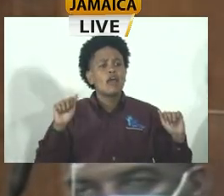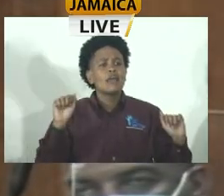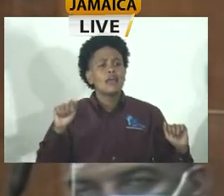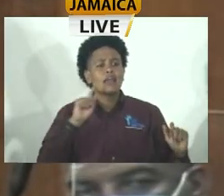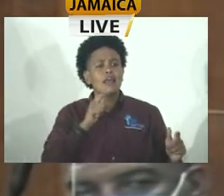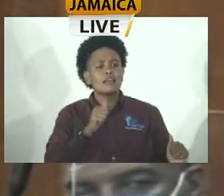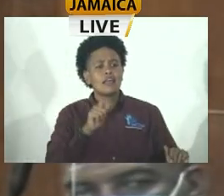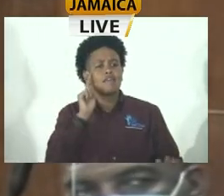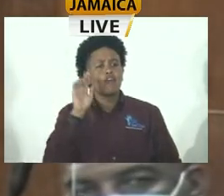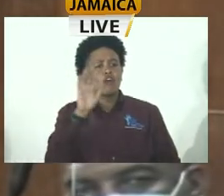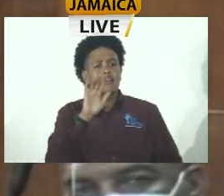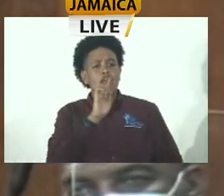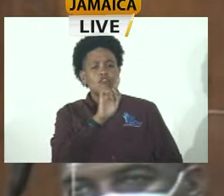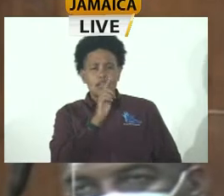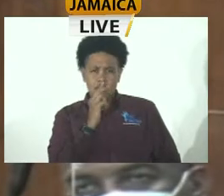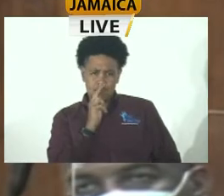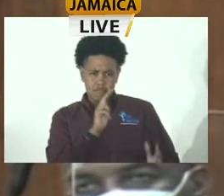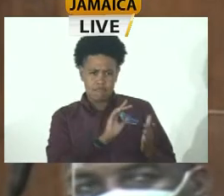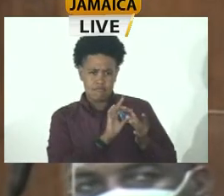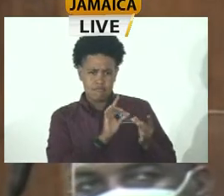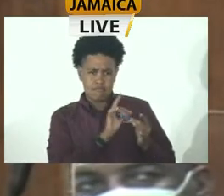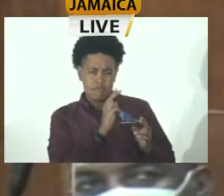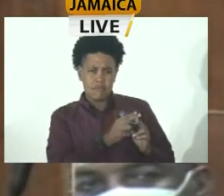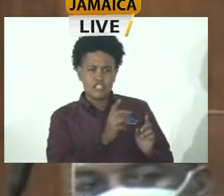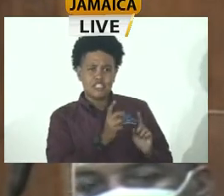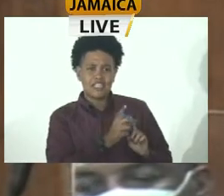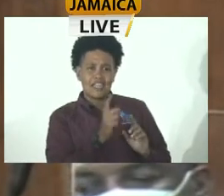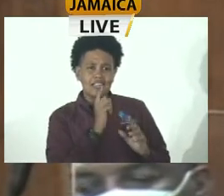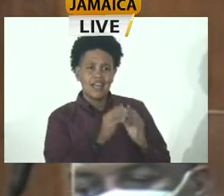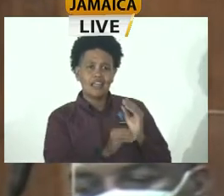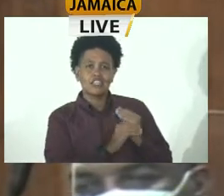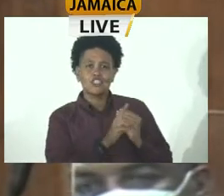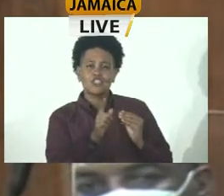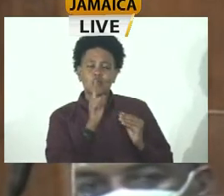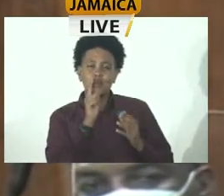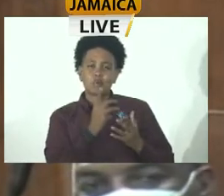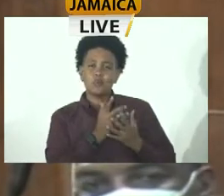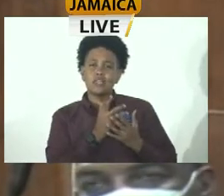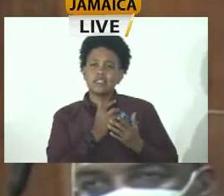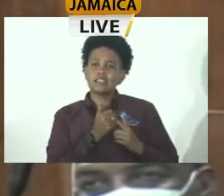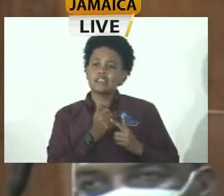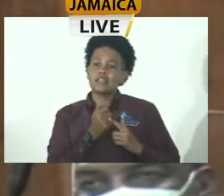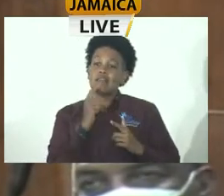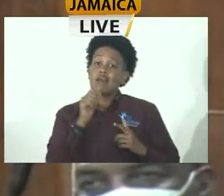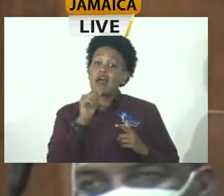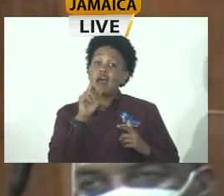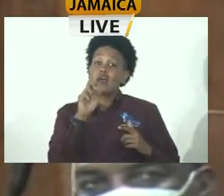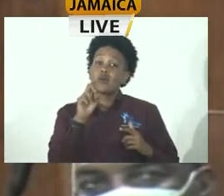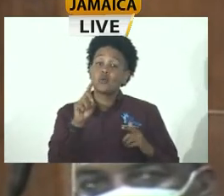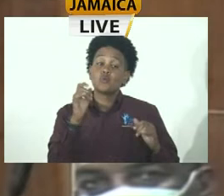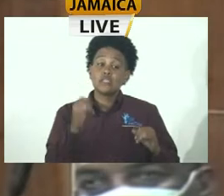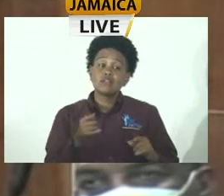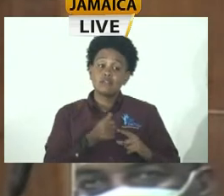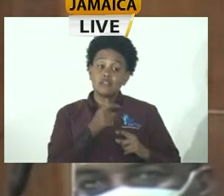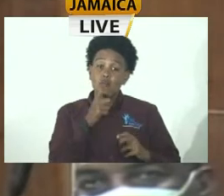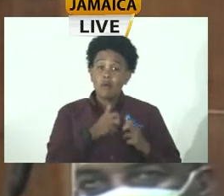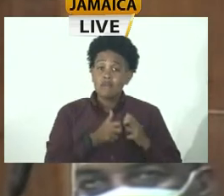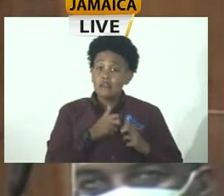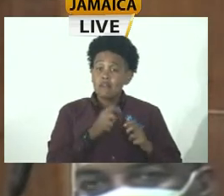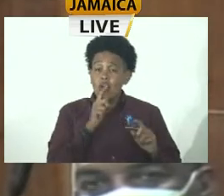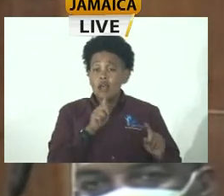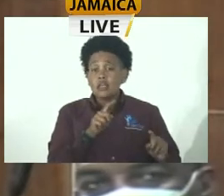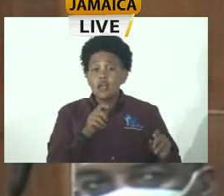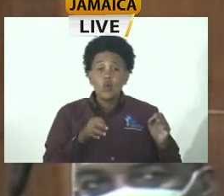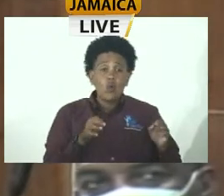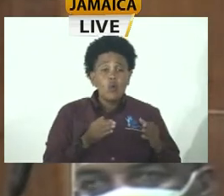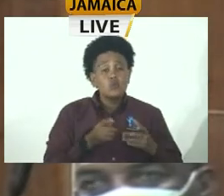their bill hearing or mention it additionally witnesses and accuse individuals who have difficulty attending court